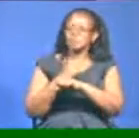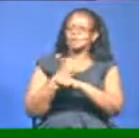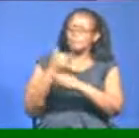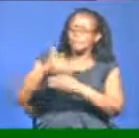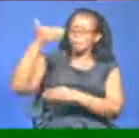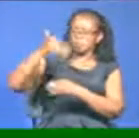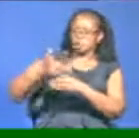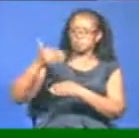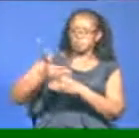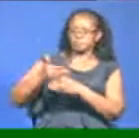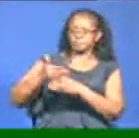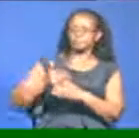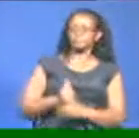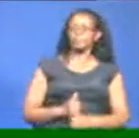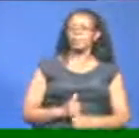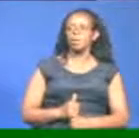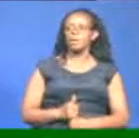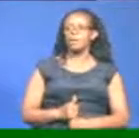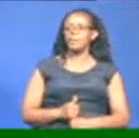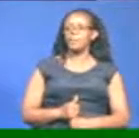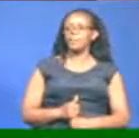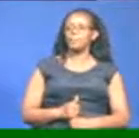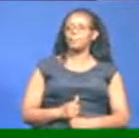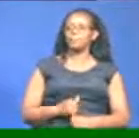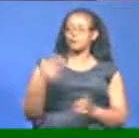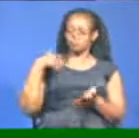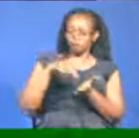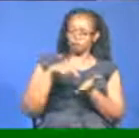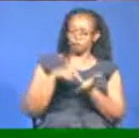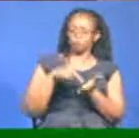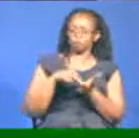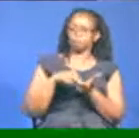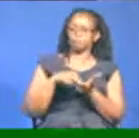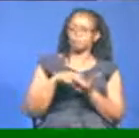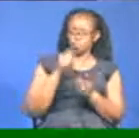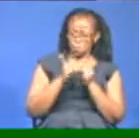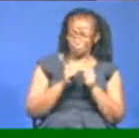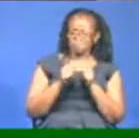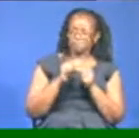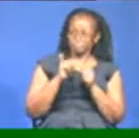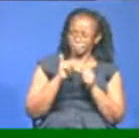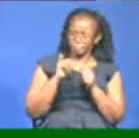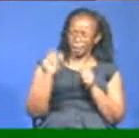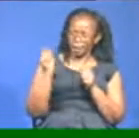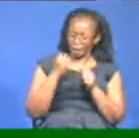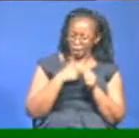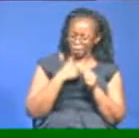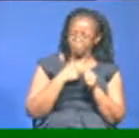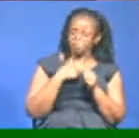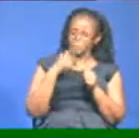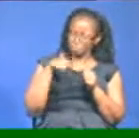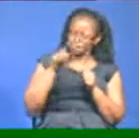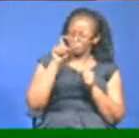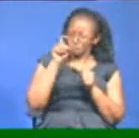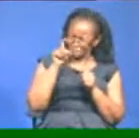will defend that the position Kenya holds, that they hold the aspirations of all Kenyans, Mr. Speaker, that we all don't